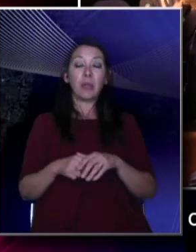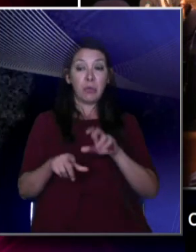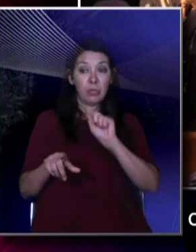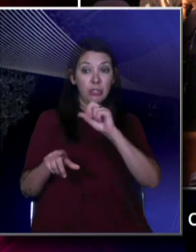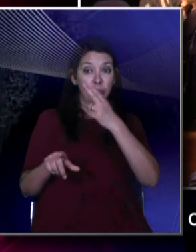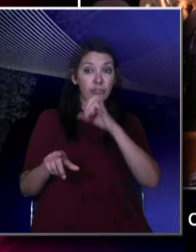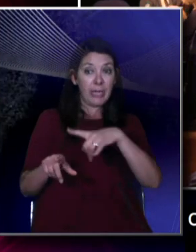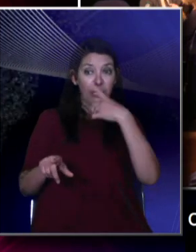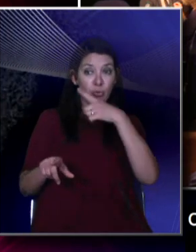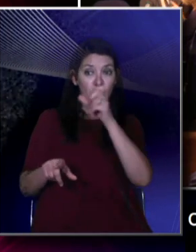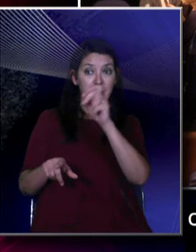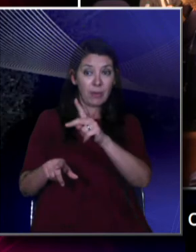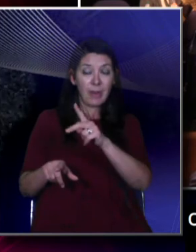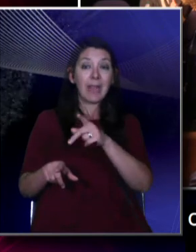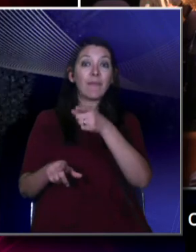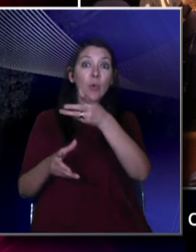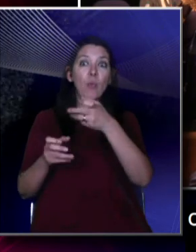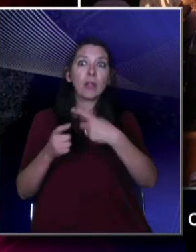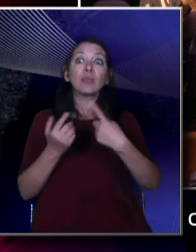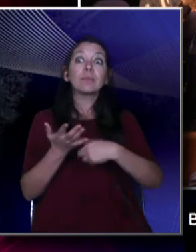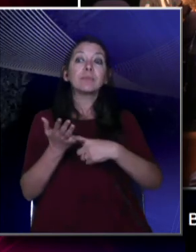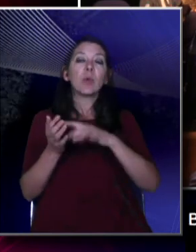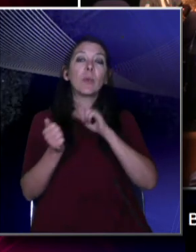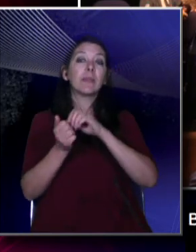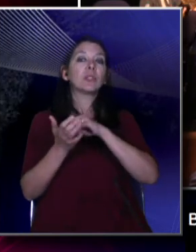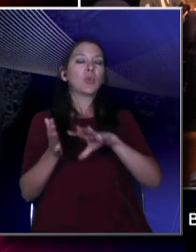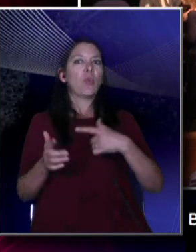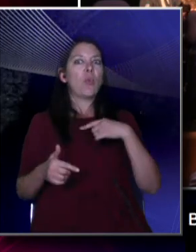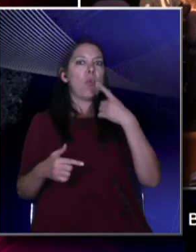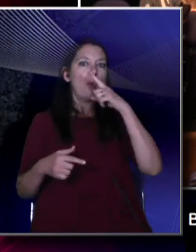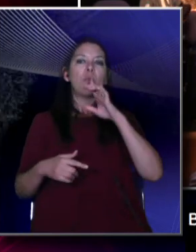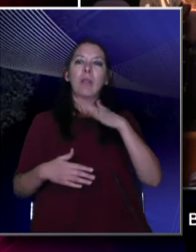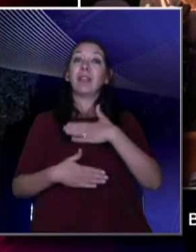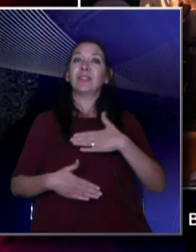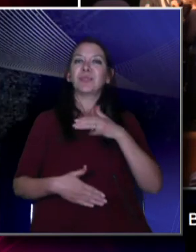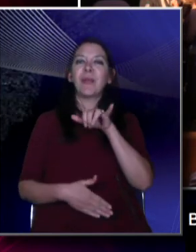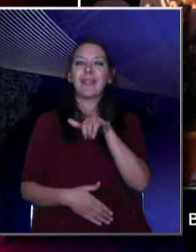something before with the students. I really enjoyed Yes, that too. yeah.